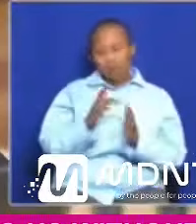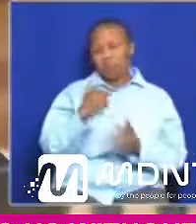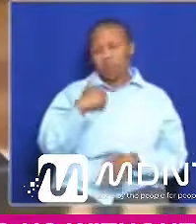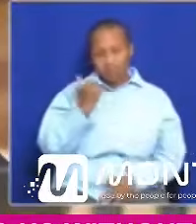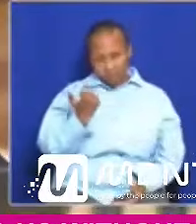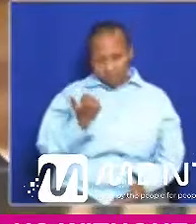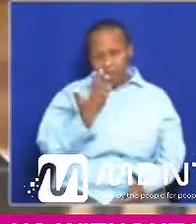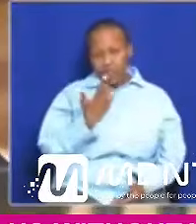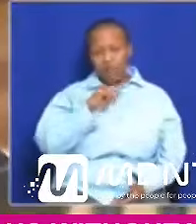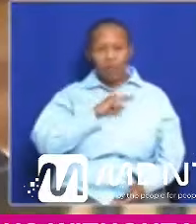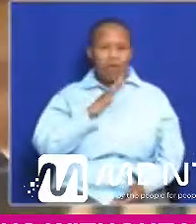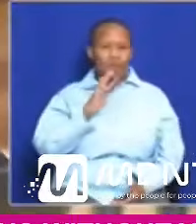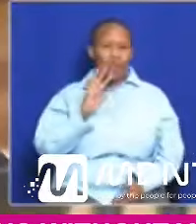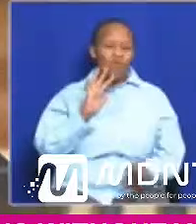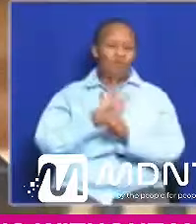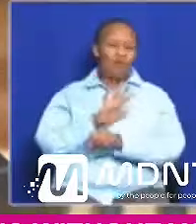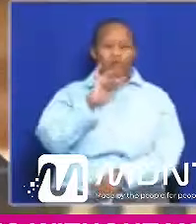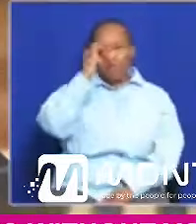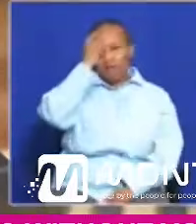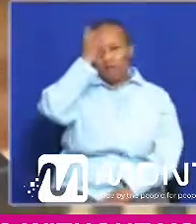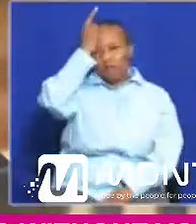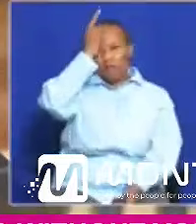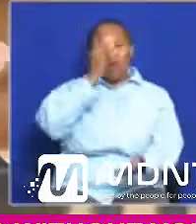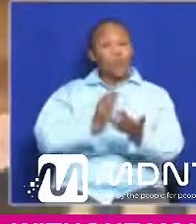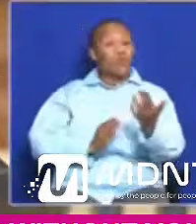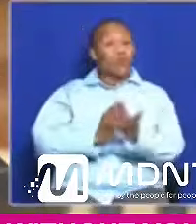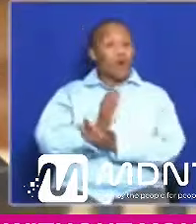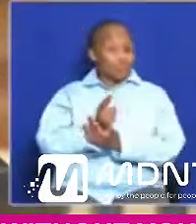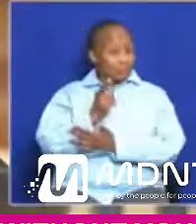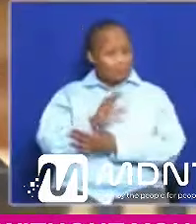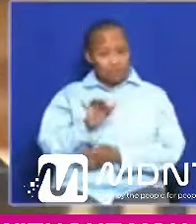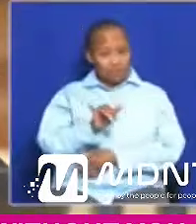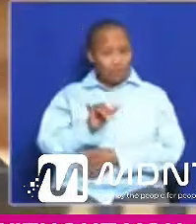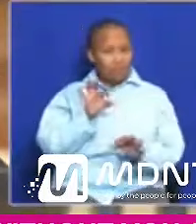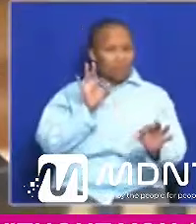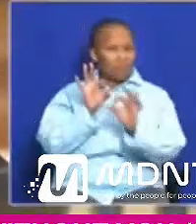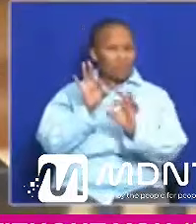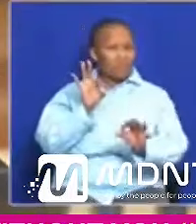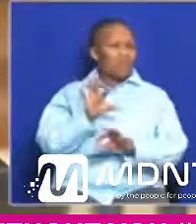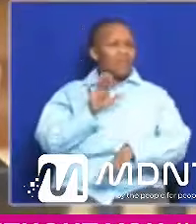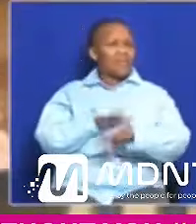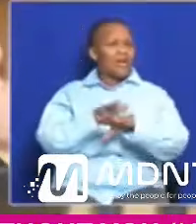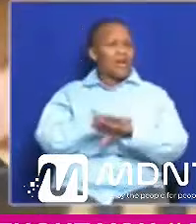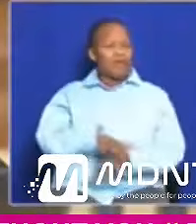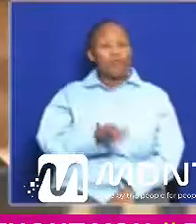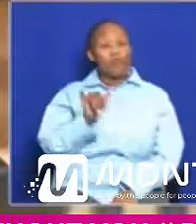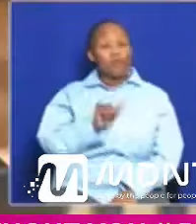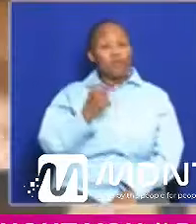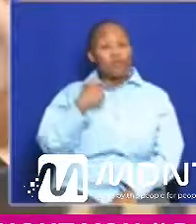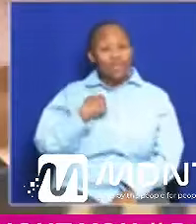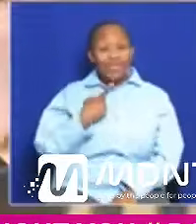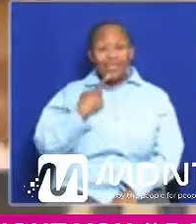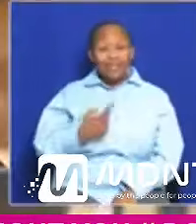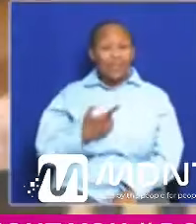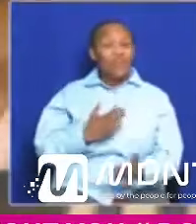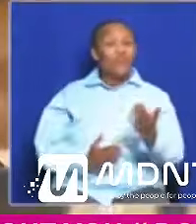rights can be invoked at which specific time. That's why I go and I say the rights that you are entitled to as